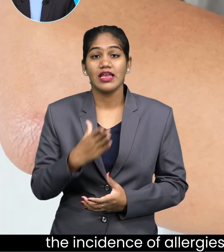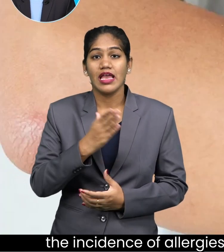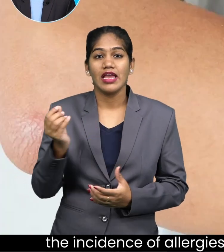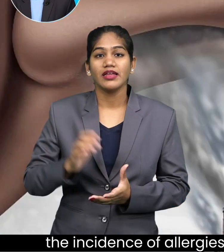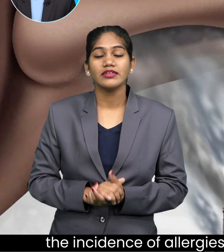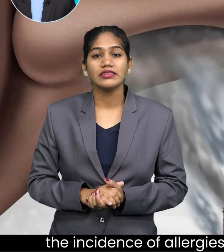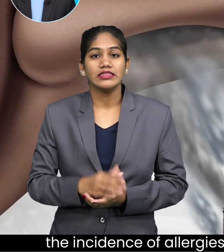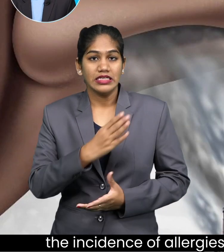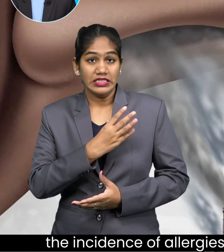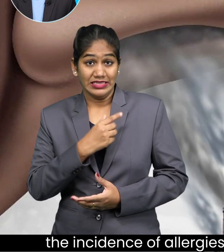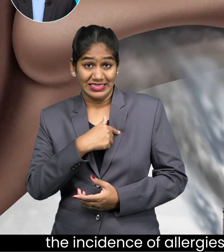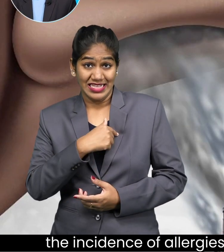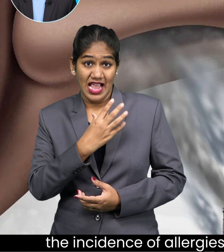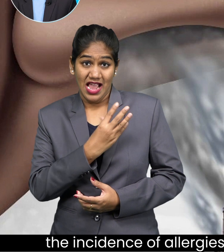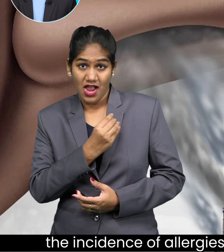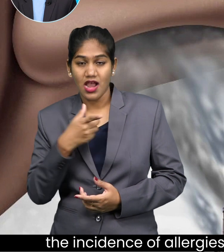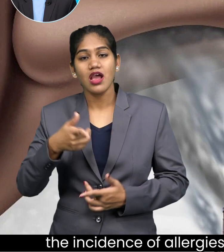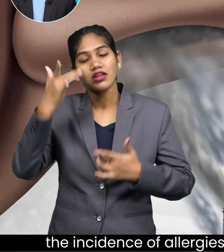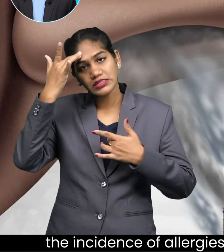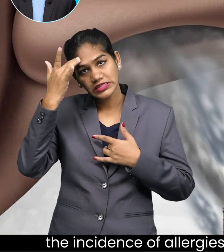and heart diseases.